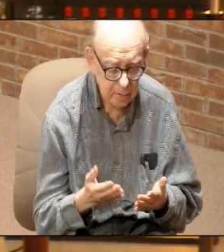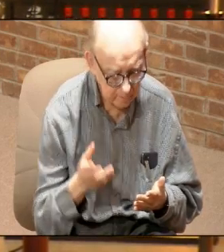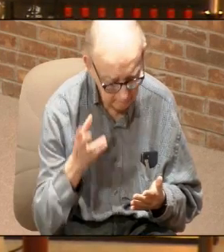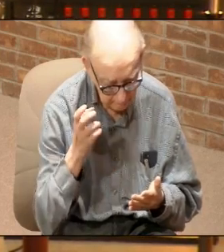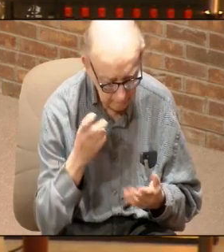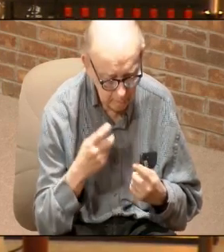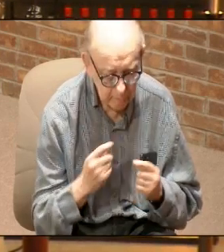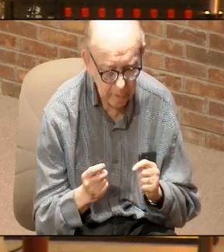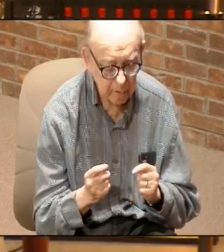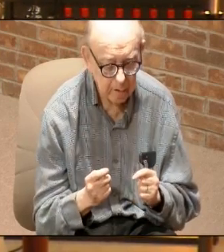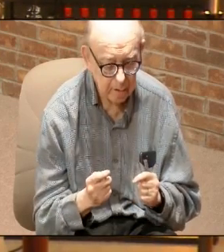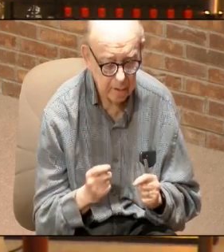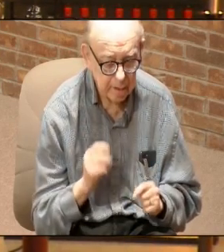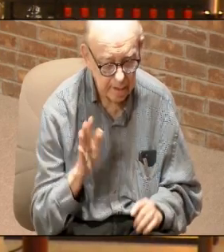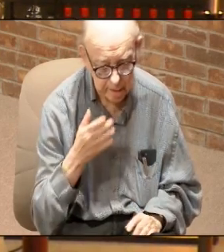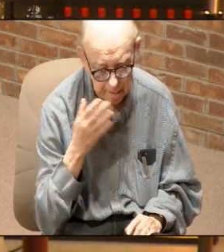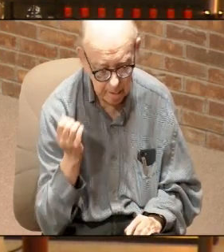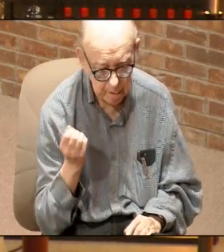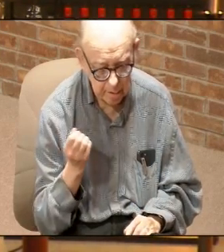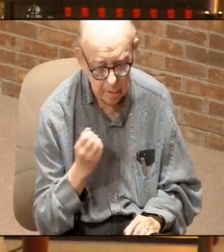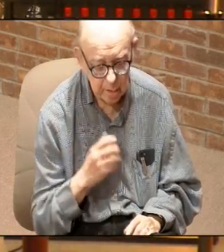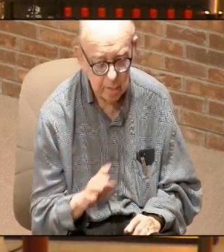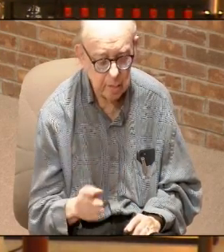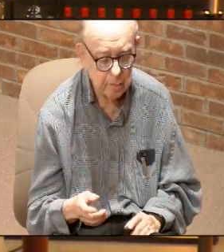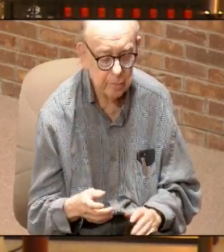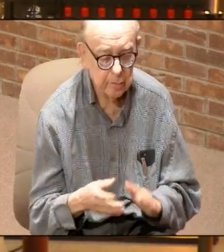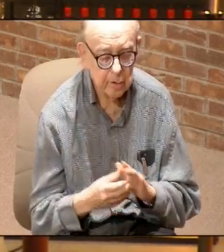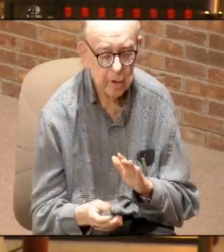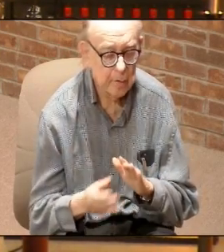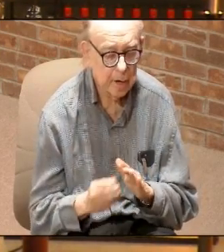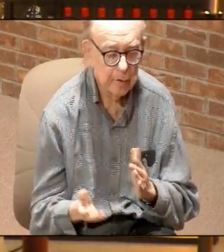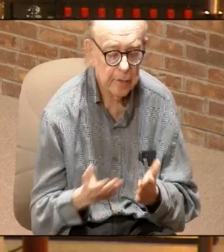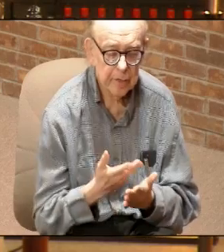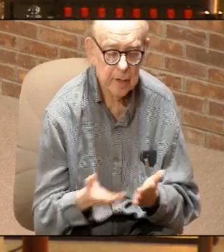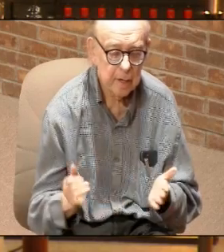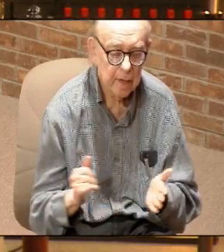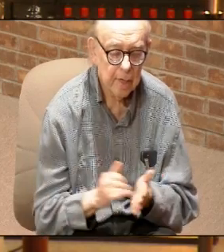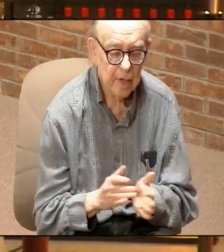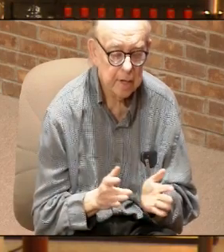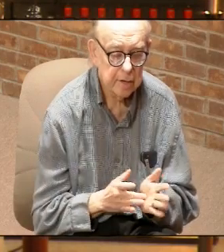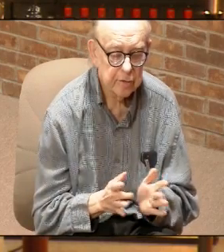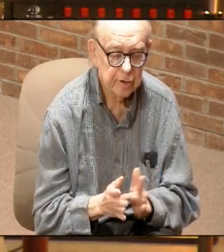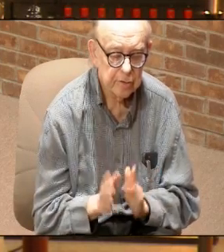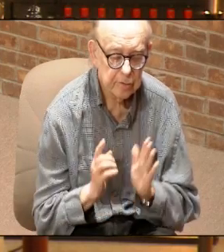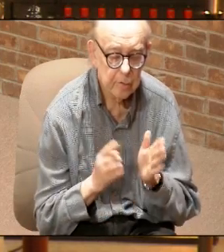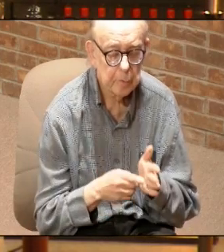Satan has tried his best to duplicate everything that Jesus stands for.